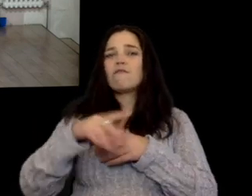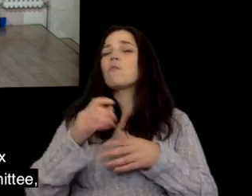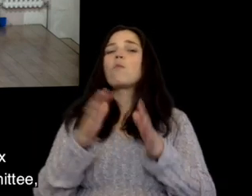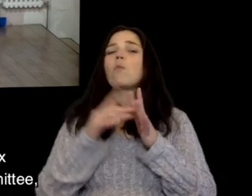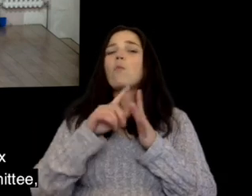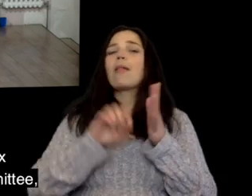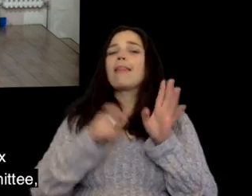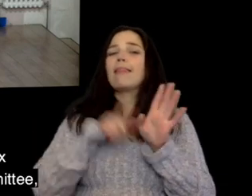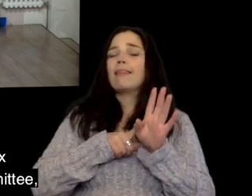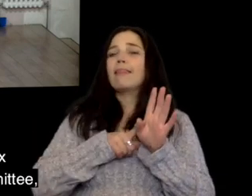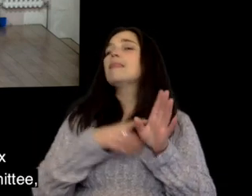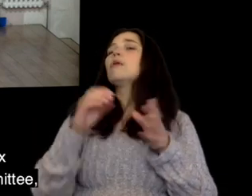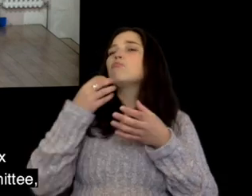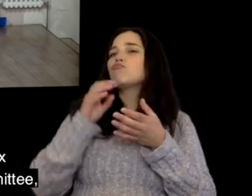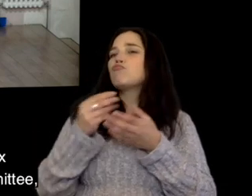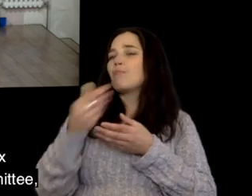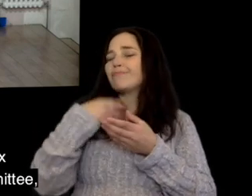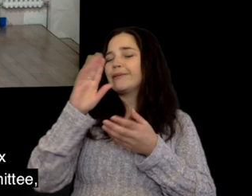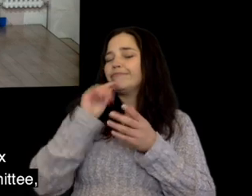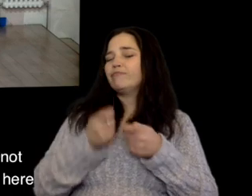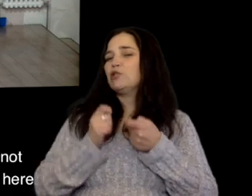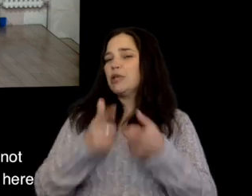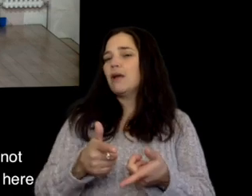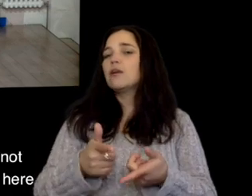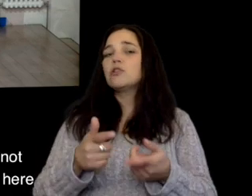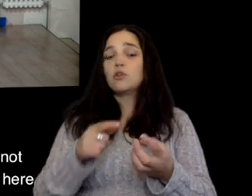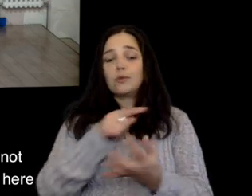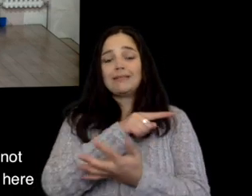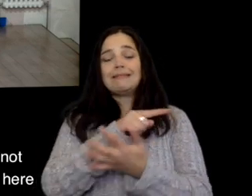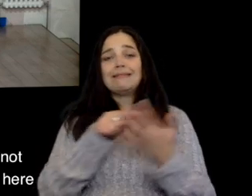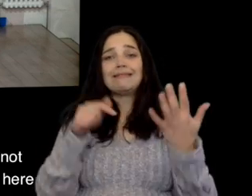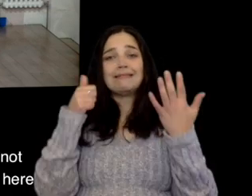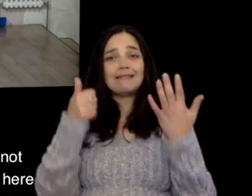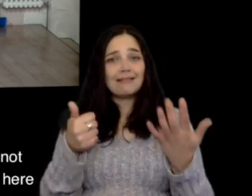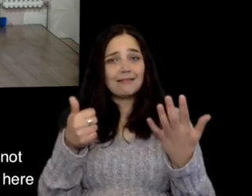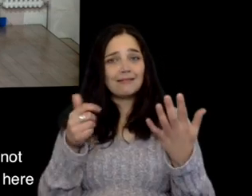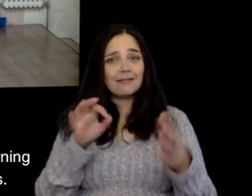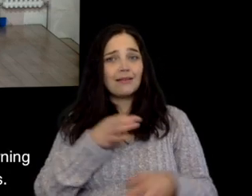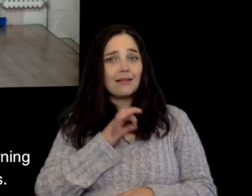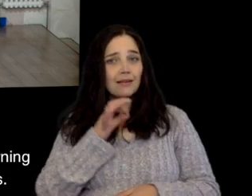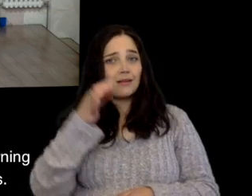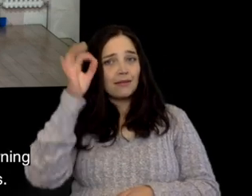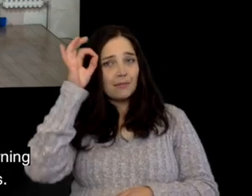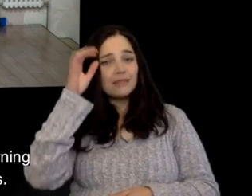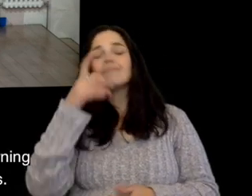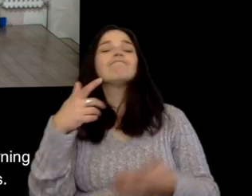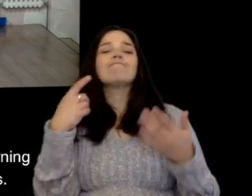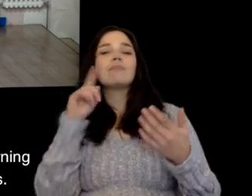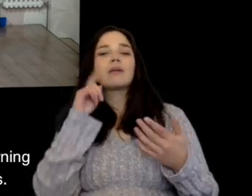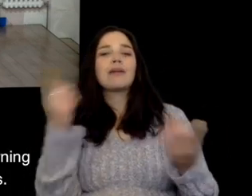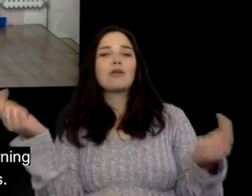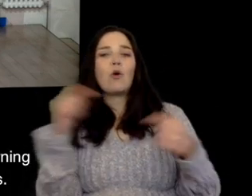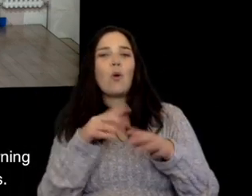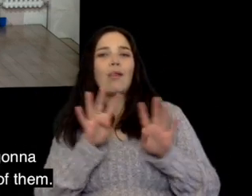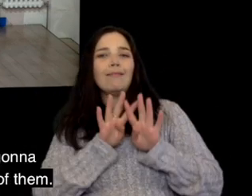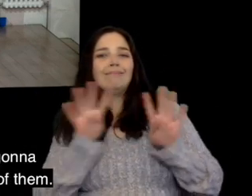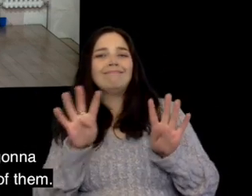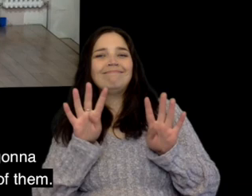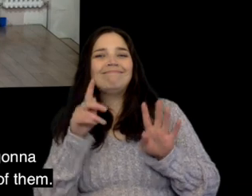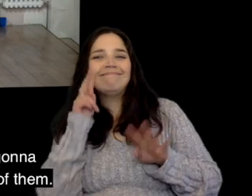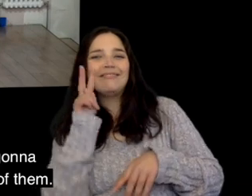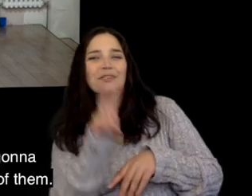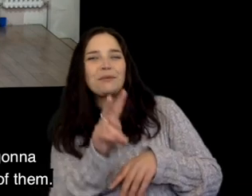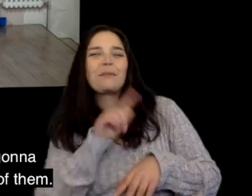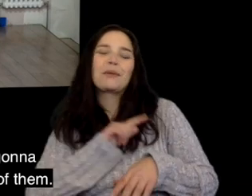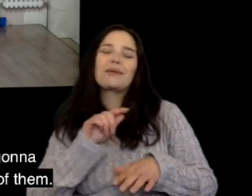Brown, who's retiring as our treasurer. Now, there are 6 members in the committee. Unfortunately, we're not able to bring them all here to